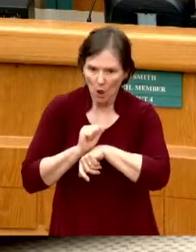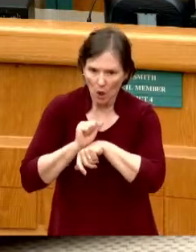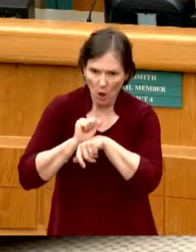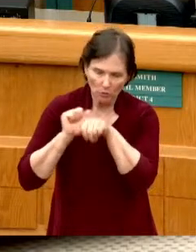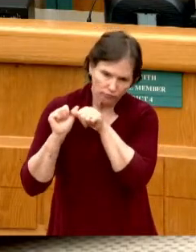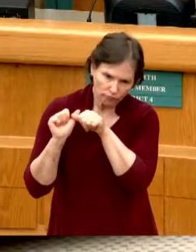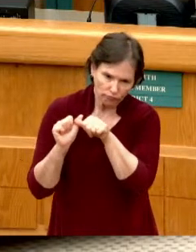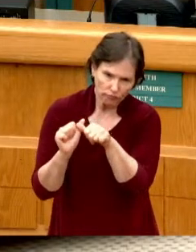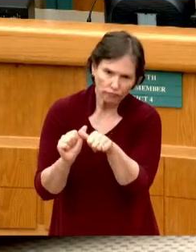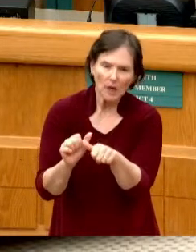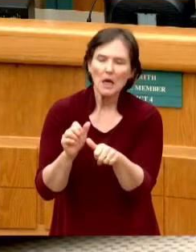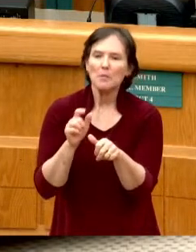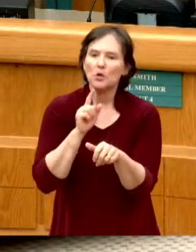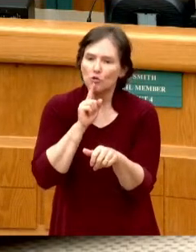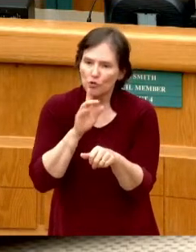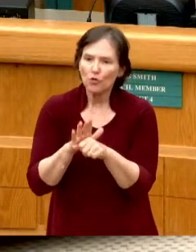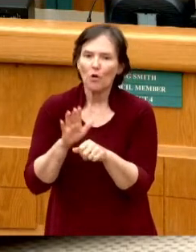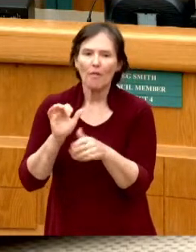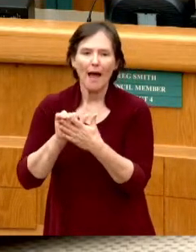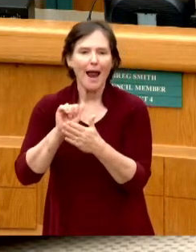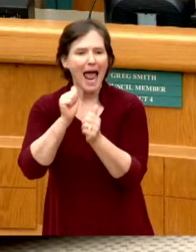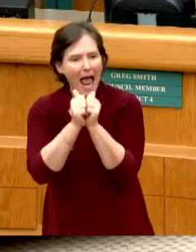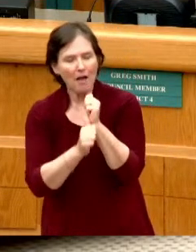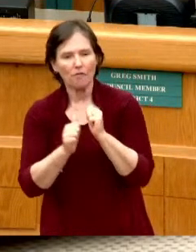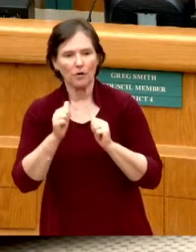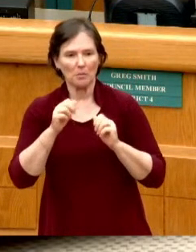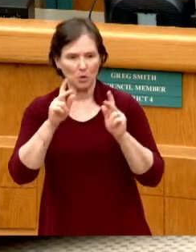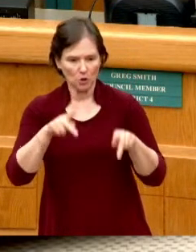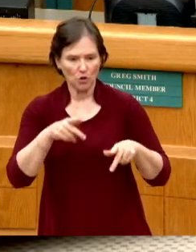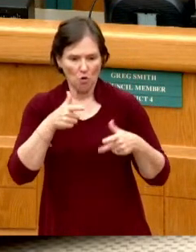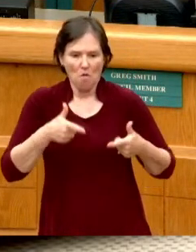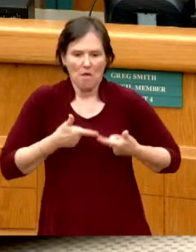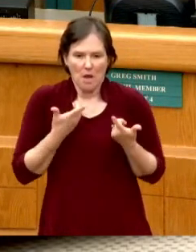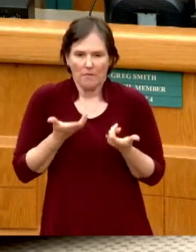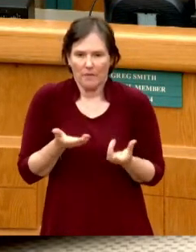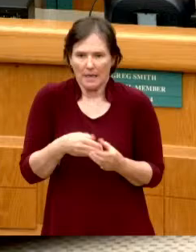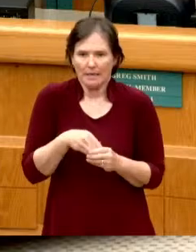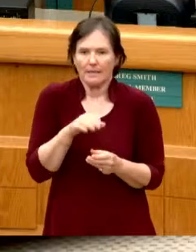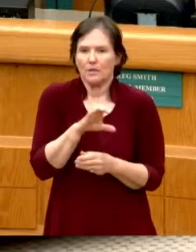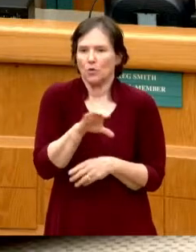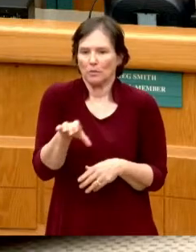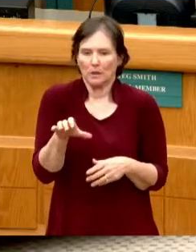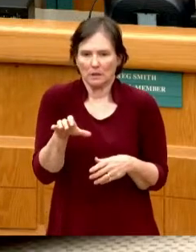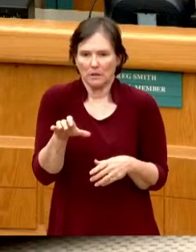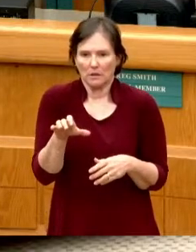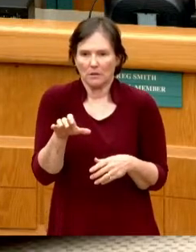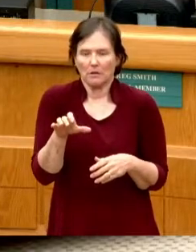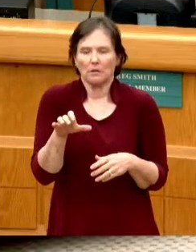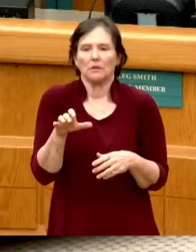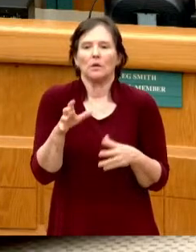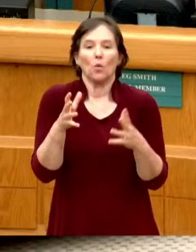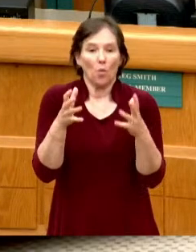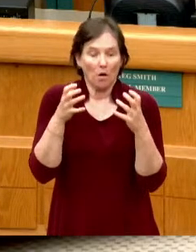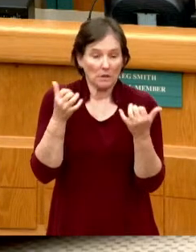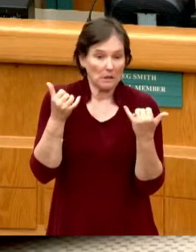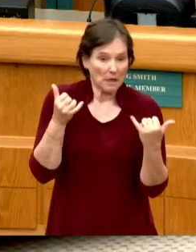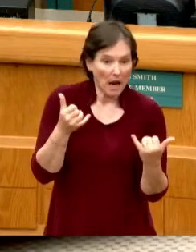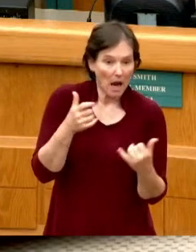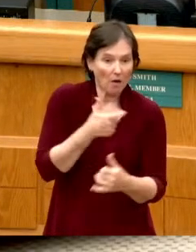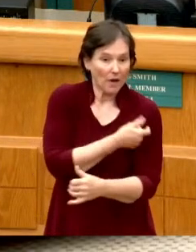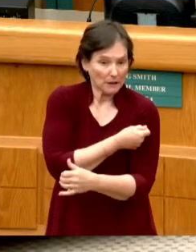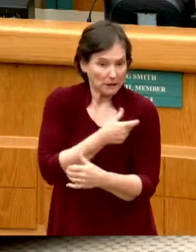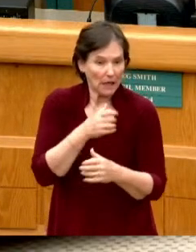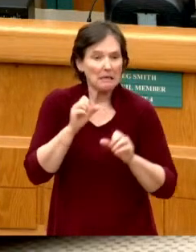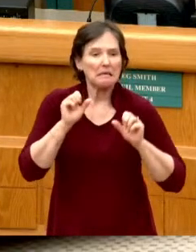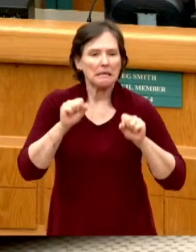that every resident that qualifies for a vaccine at this particular time is provided that opportunity. The city is